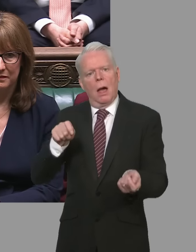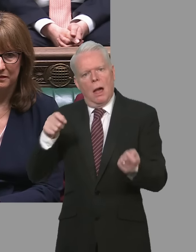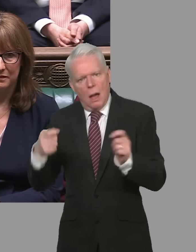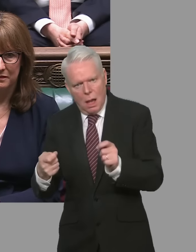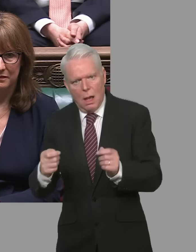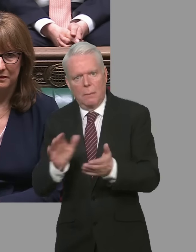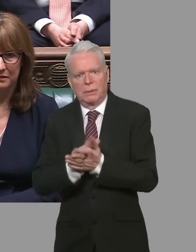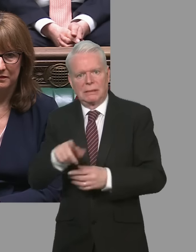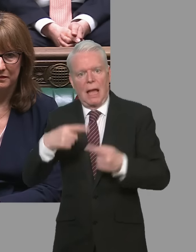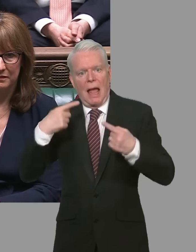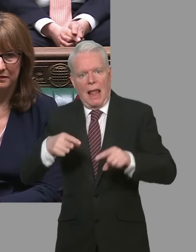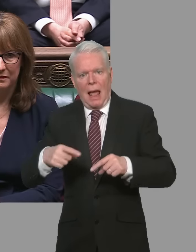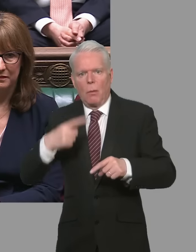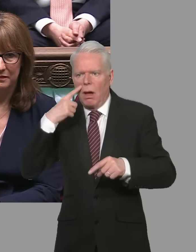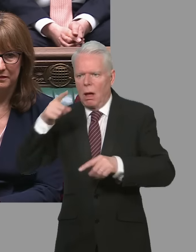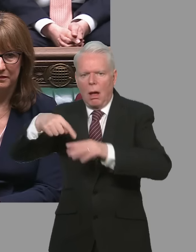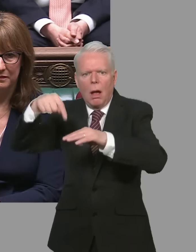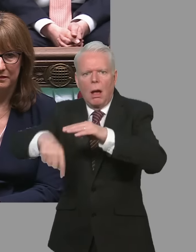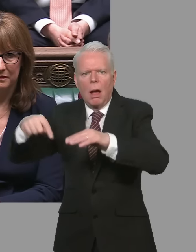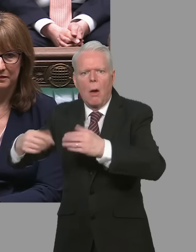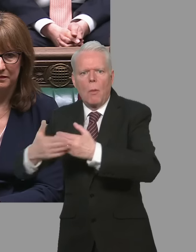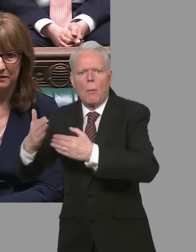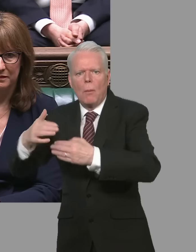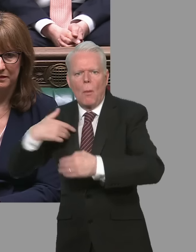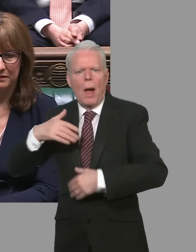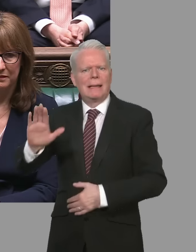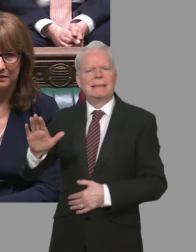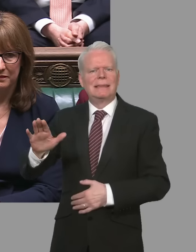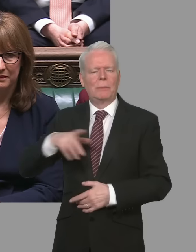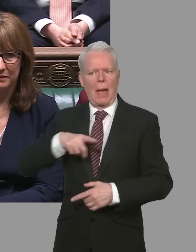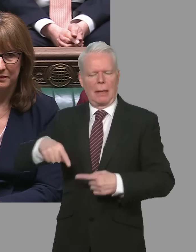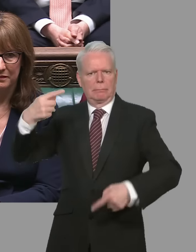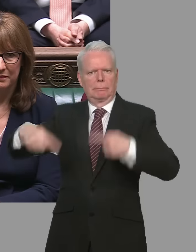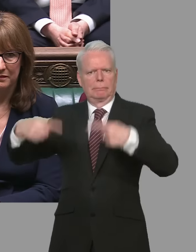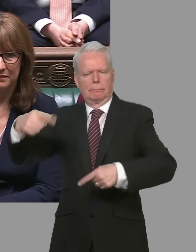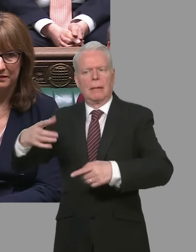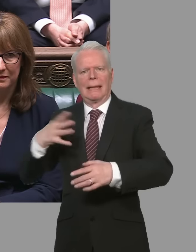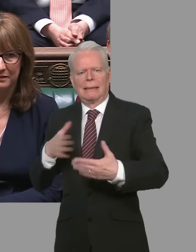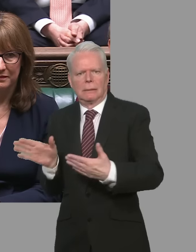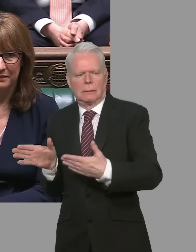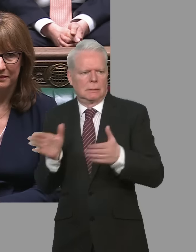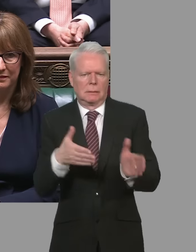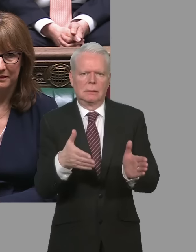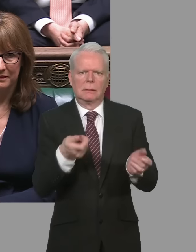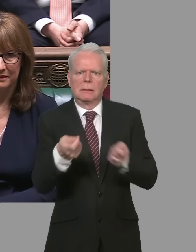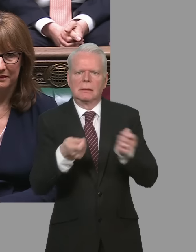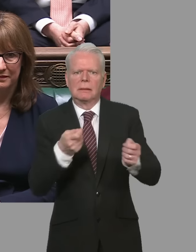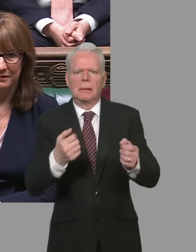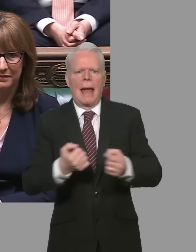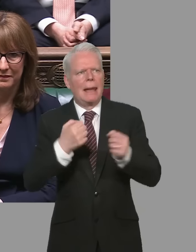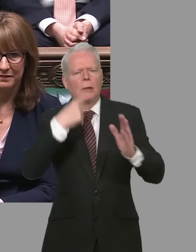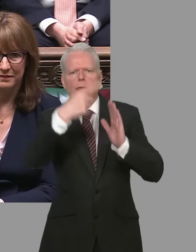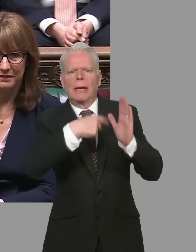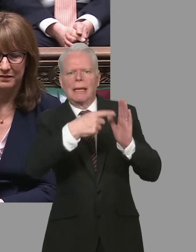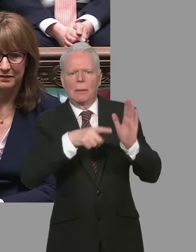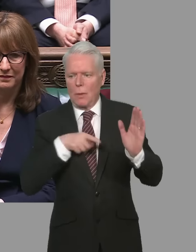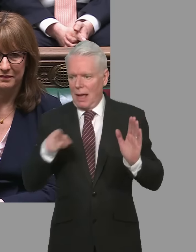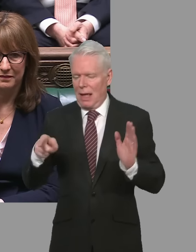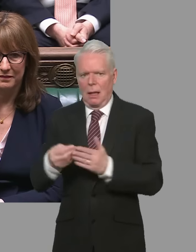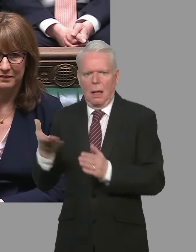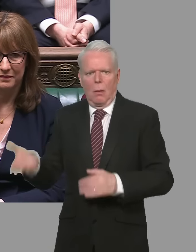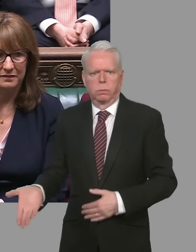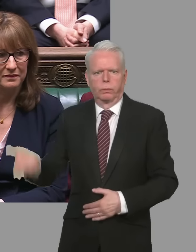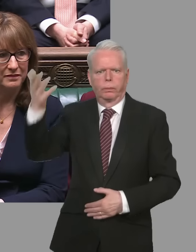The party opposite used to make that argument. One of their